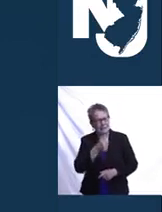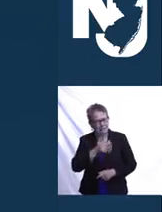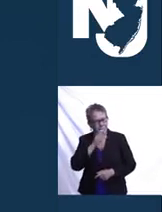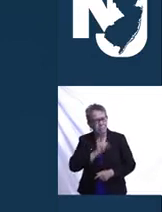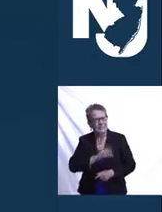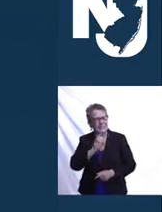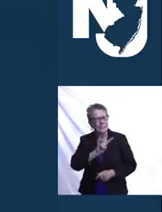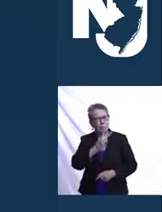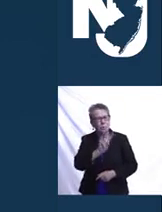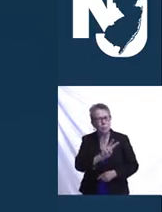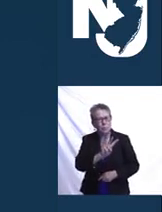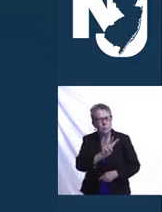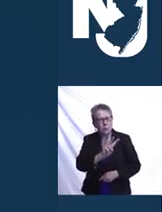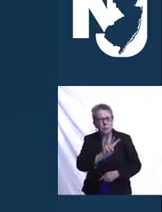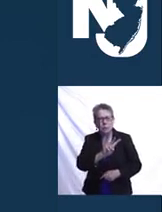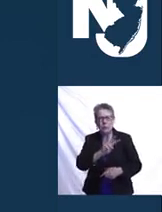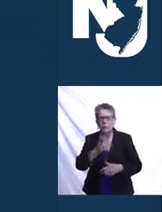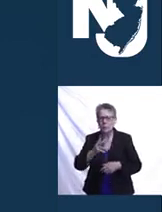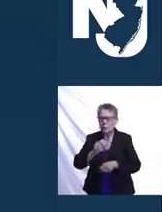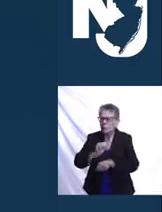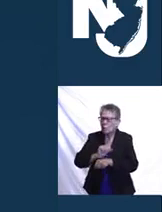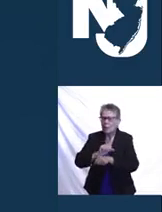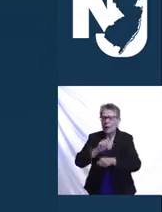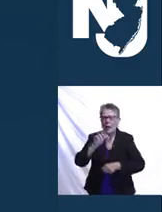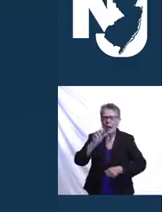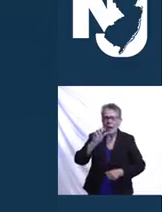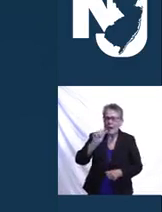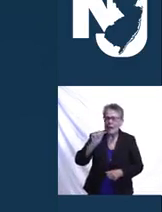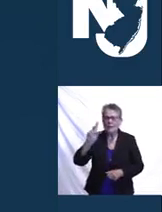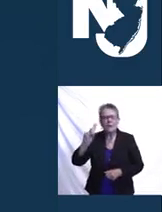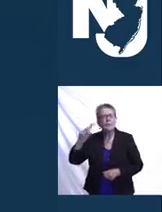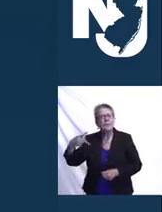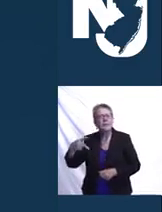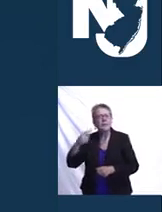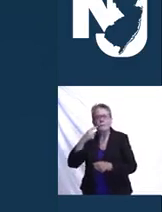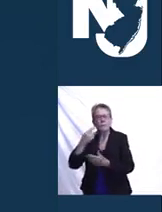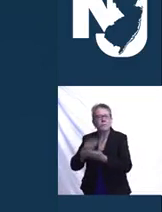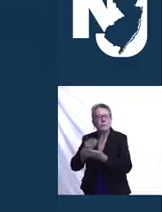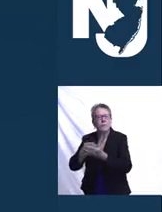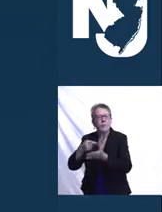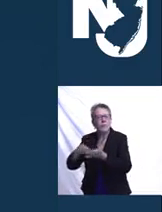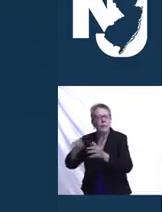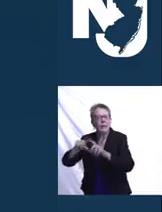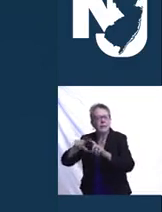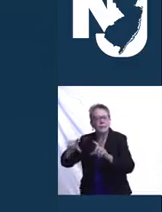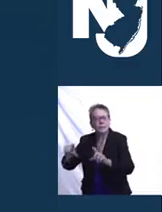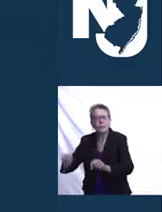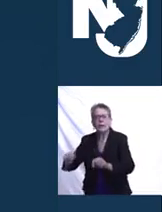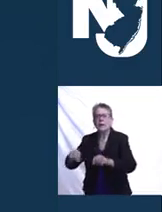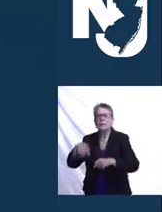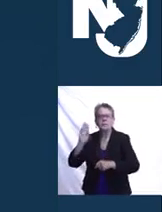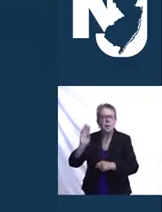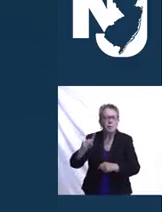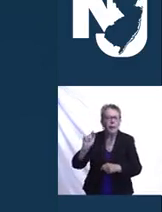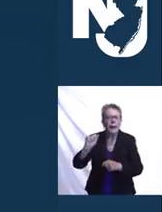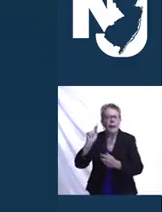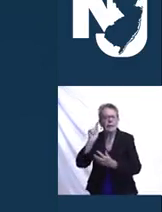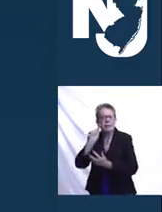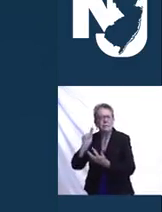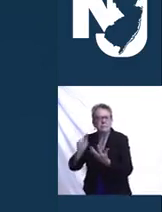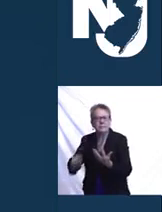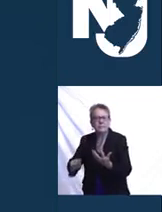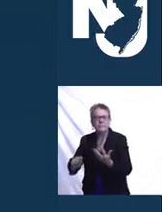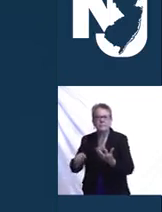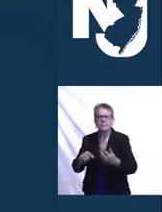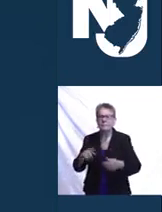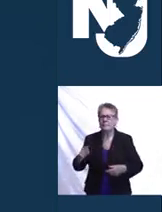his time was dedicated to his wife, named Tammy, a particular favorite name of mine, and his sons Gregory and Timothy, and I had